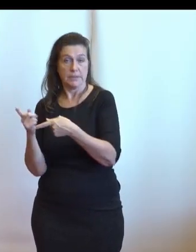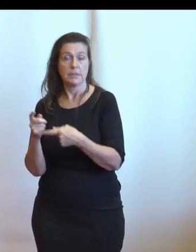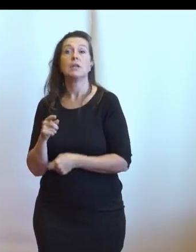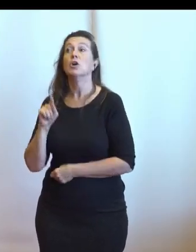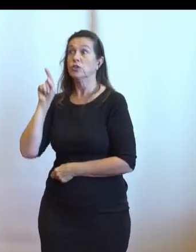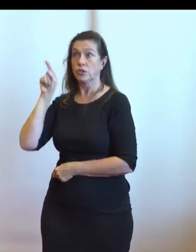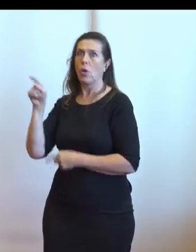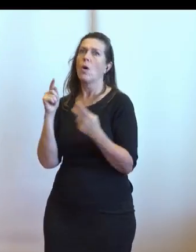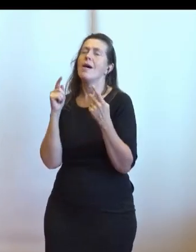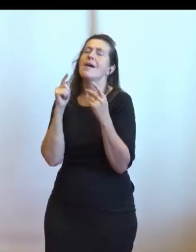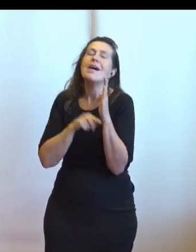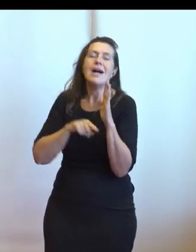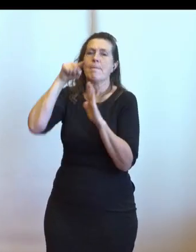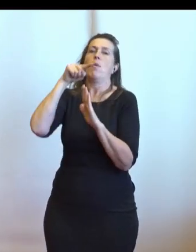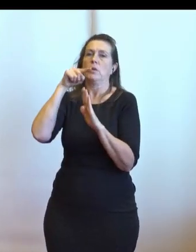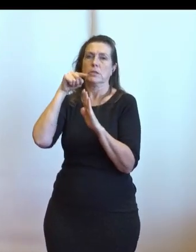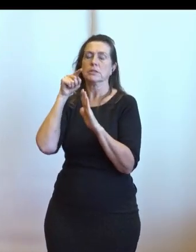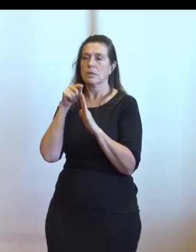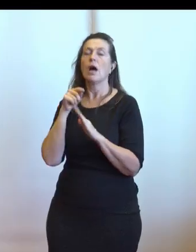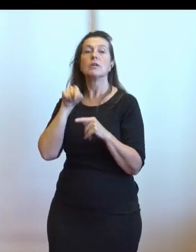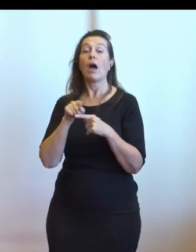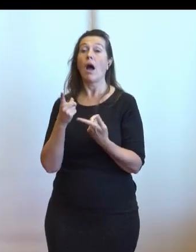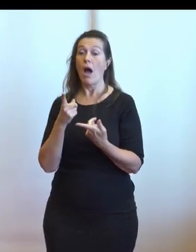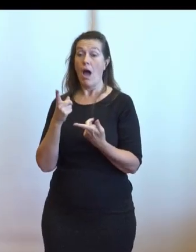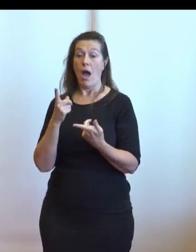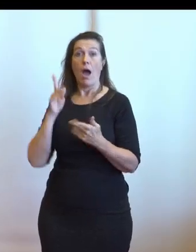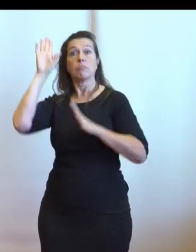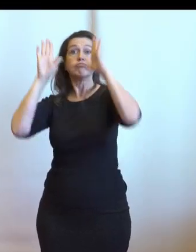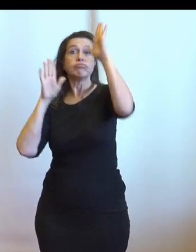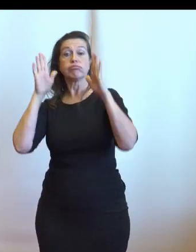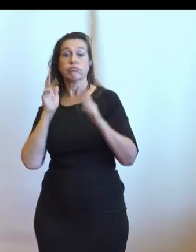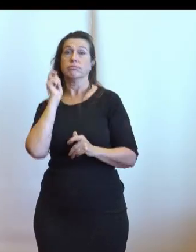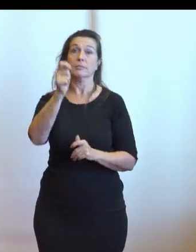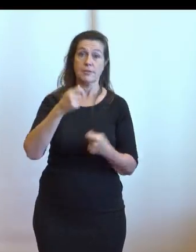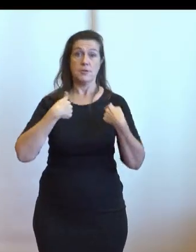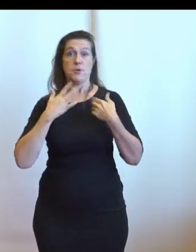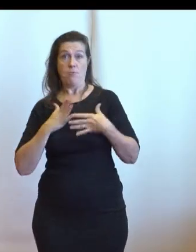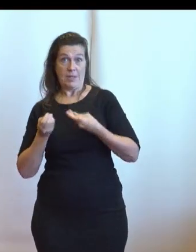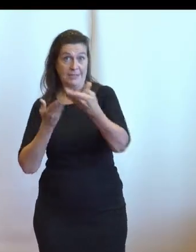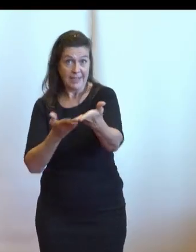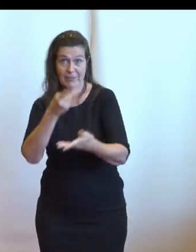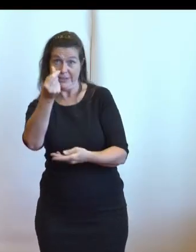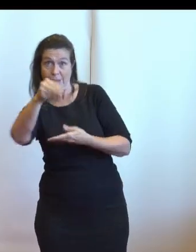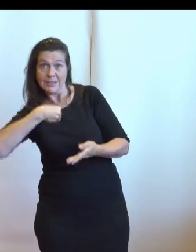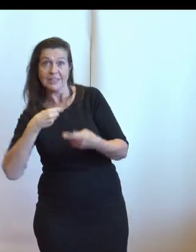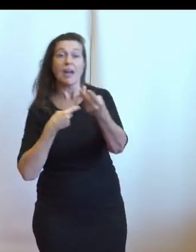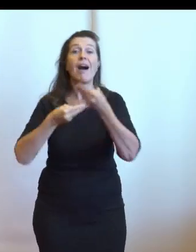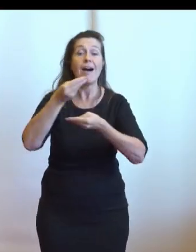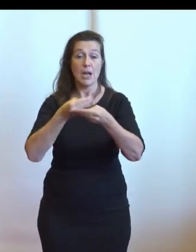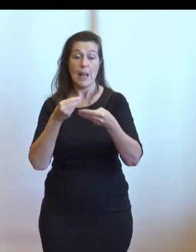to include this in the procurement services. And of course, if this can be done at any level, this